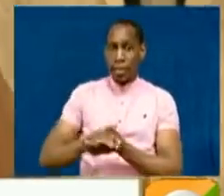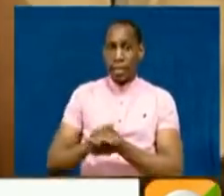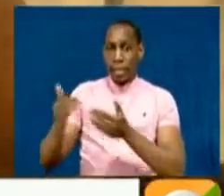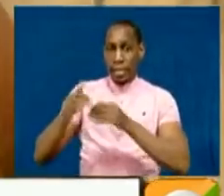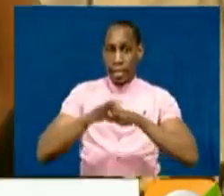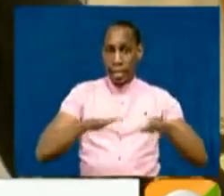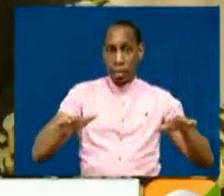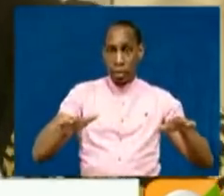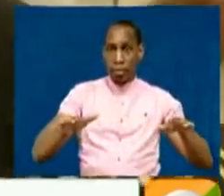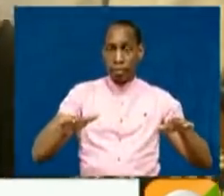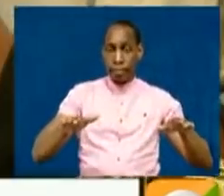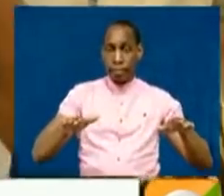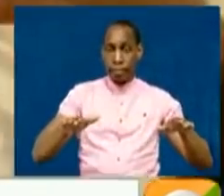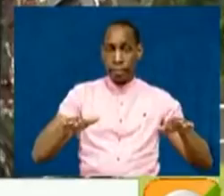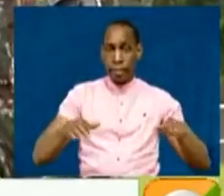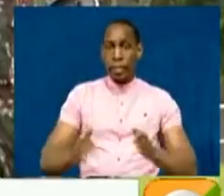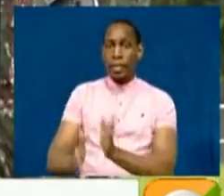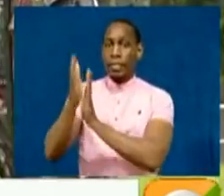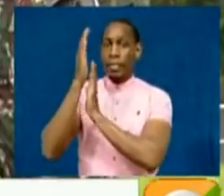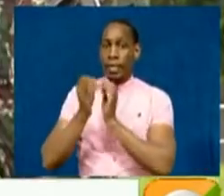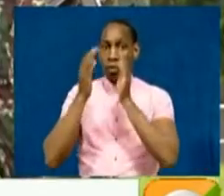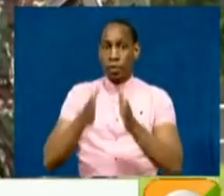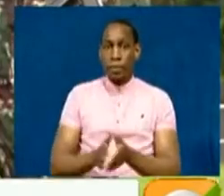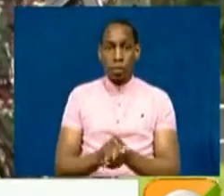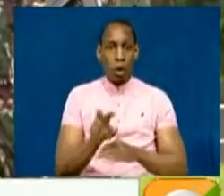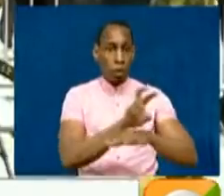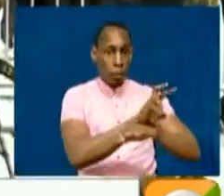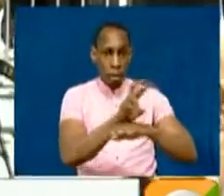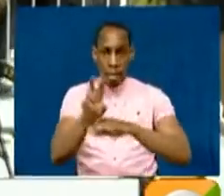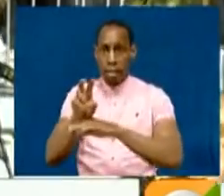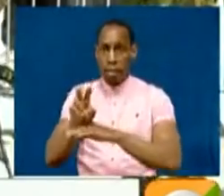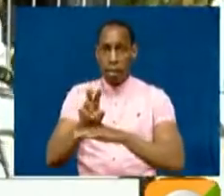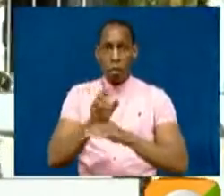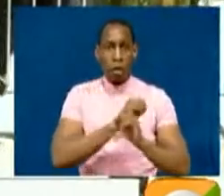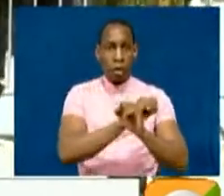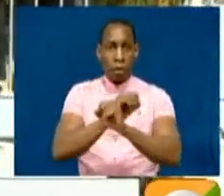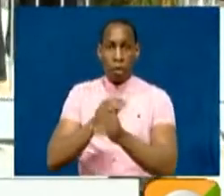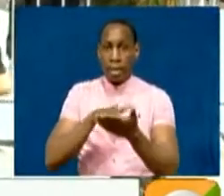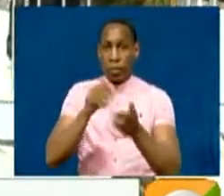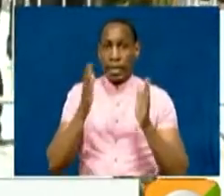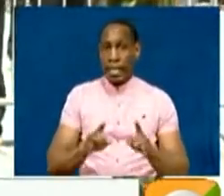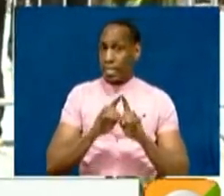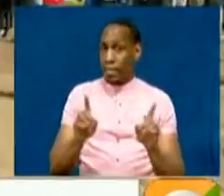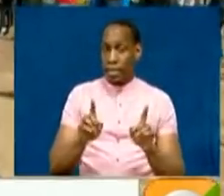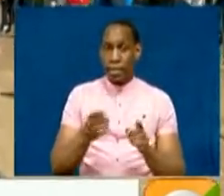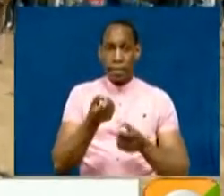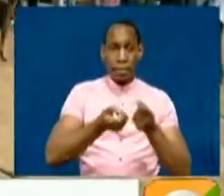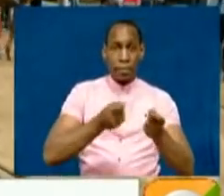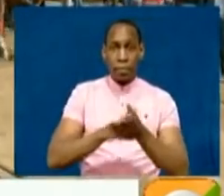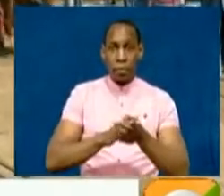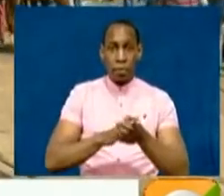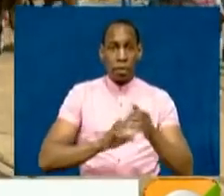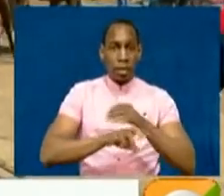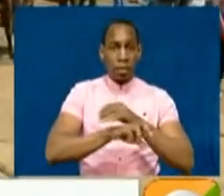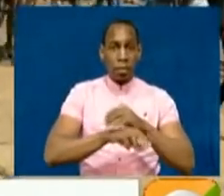center grounds. Security officials stood watch as they sought to protect vulnerable Kenyans. However, a number of